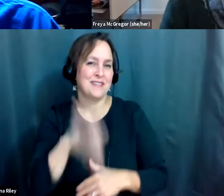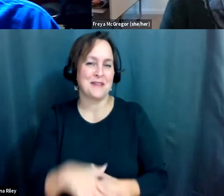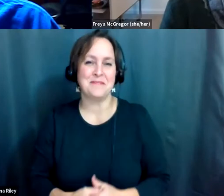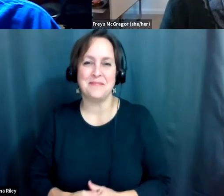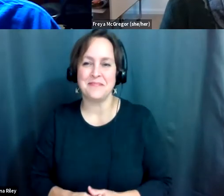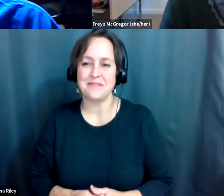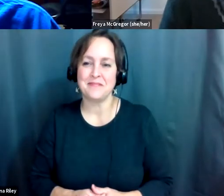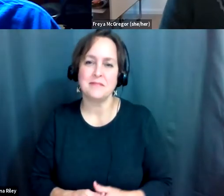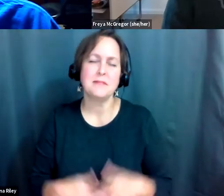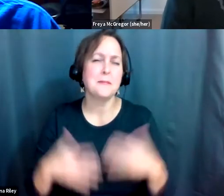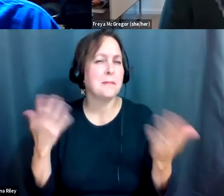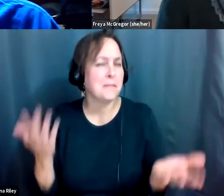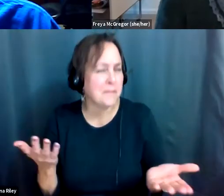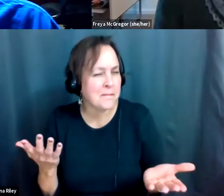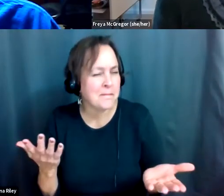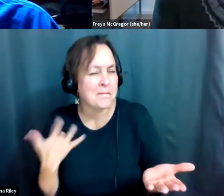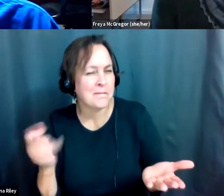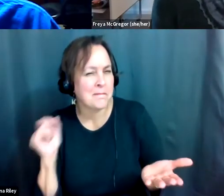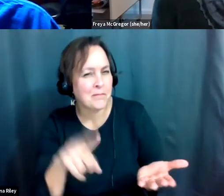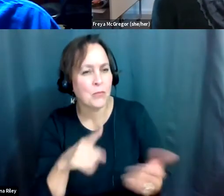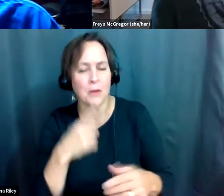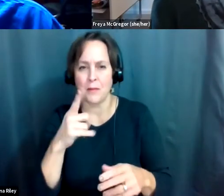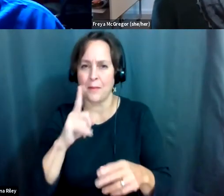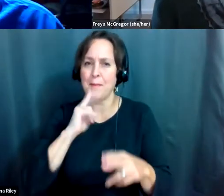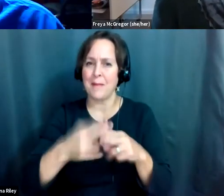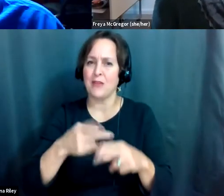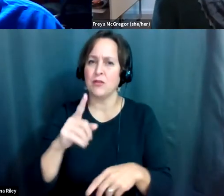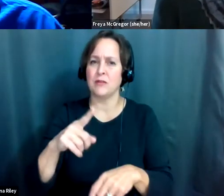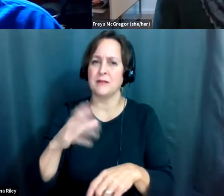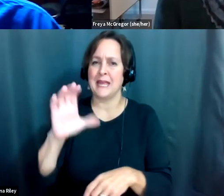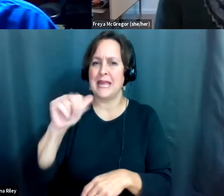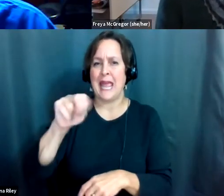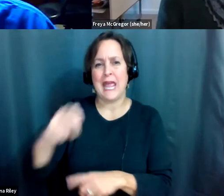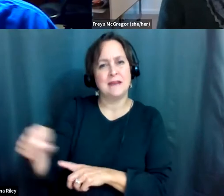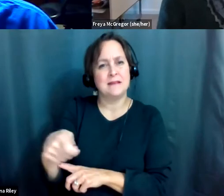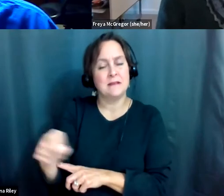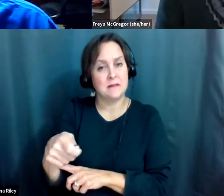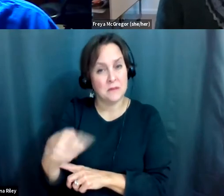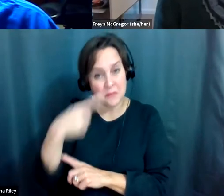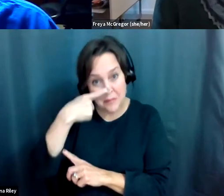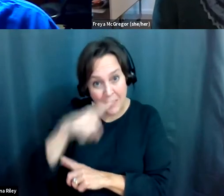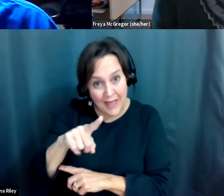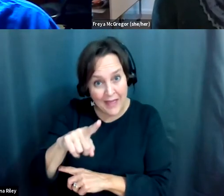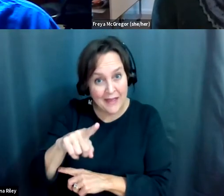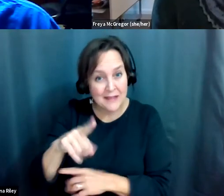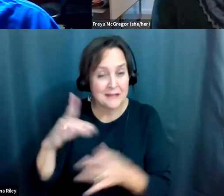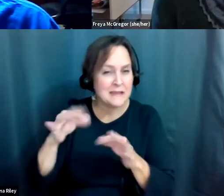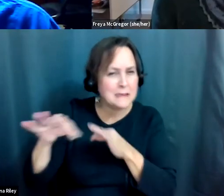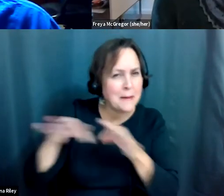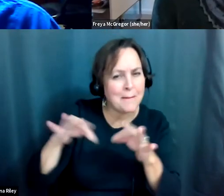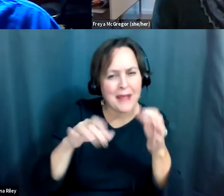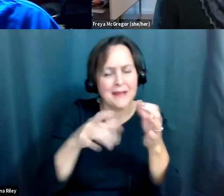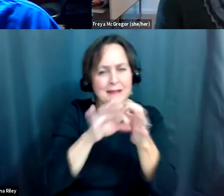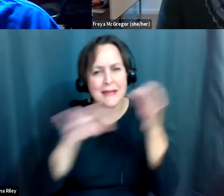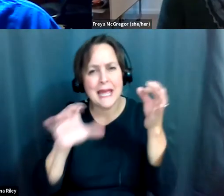So could you, you mentioned your long cane. Could you give us a little tour of your long cane and explain a little bit